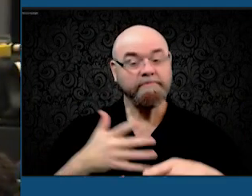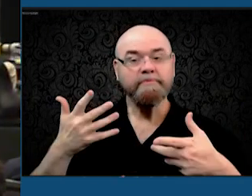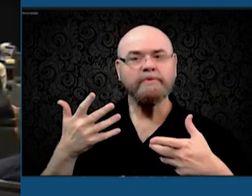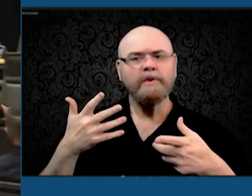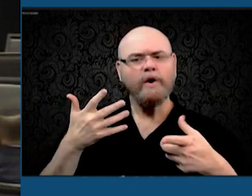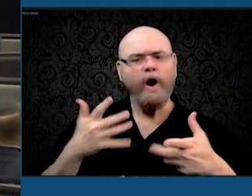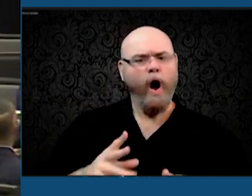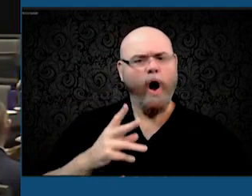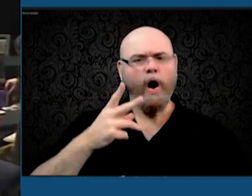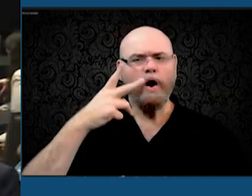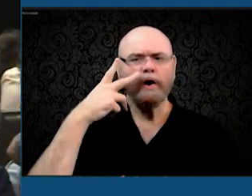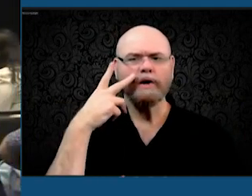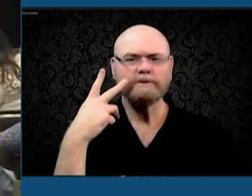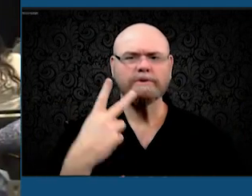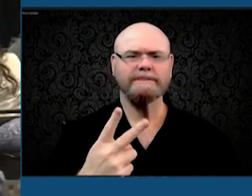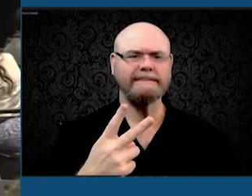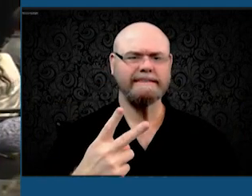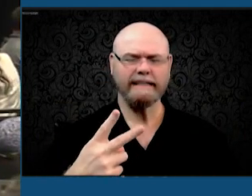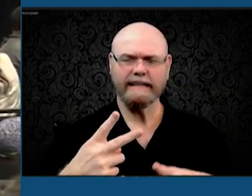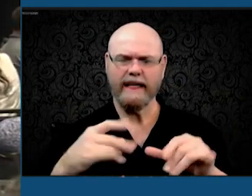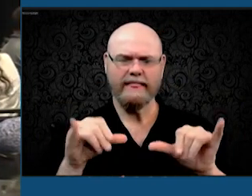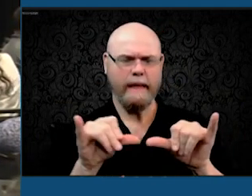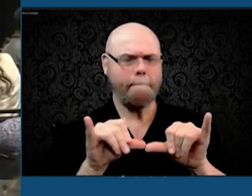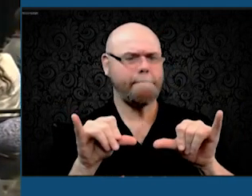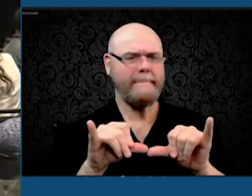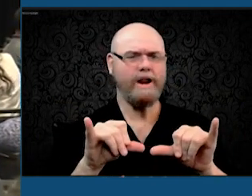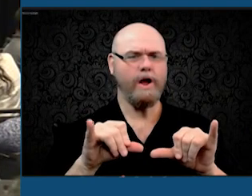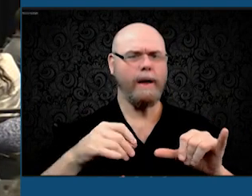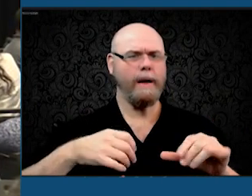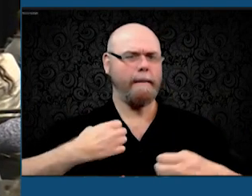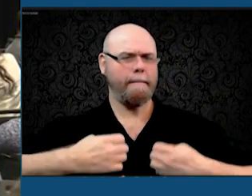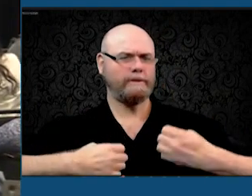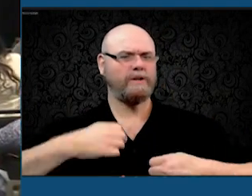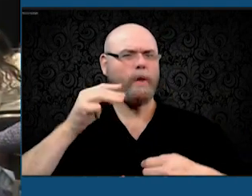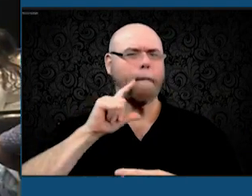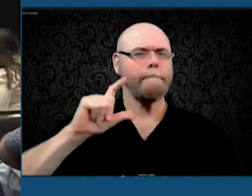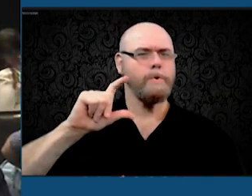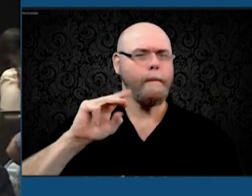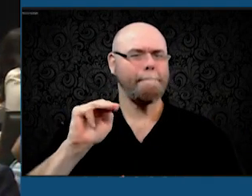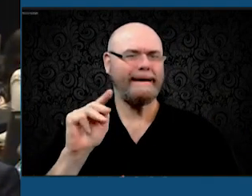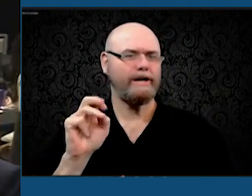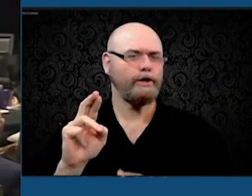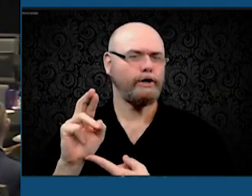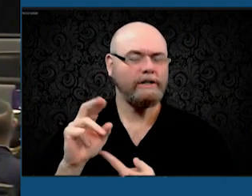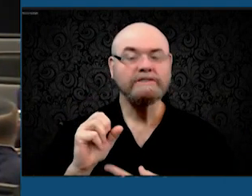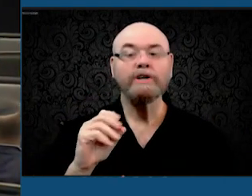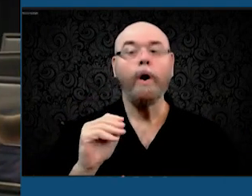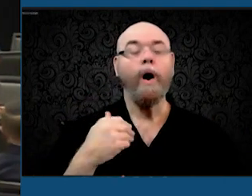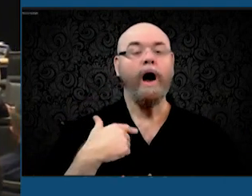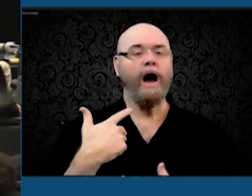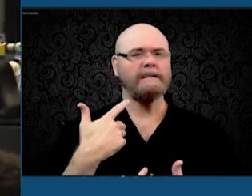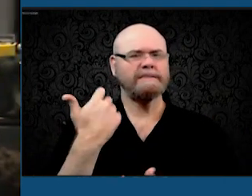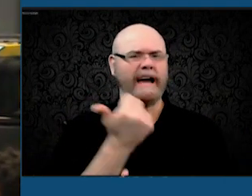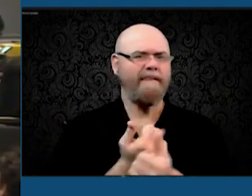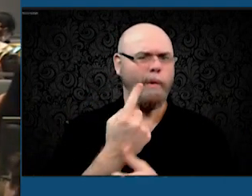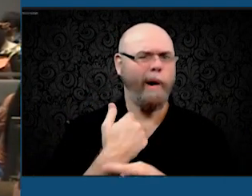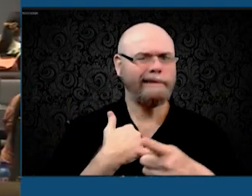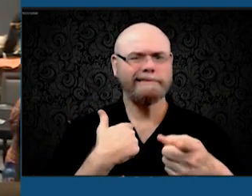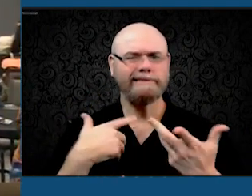medidor emocional. So now's the time to get a little introspective. I'm going to ask everyone to take a nice long